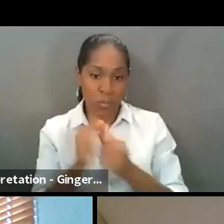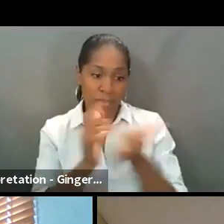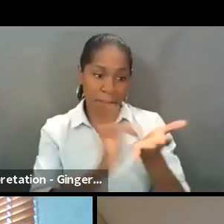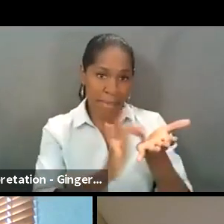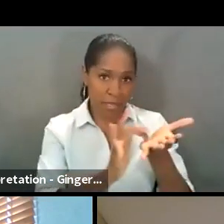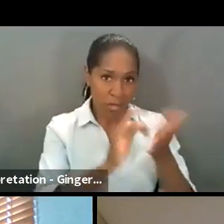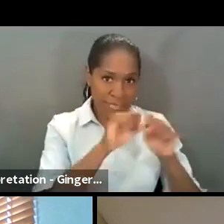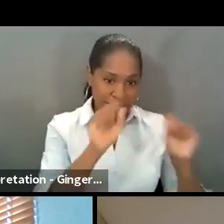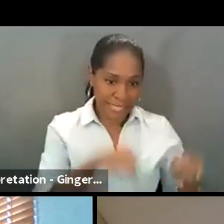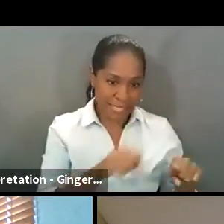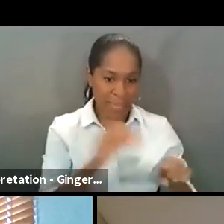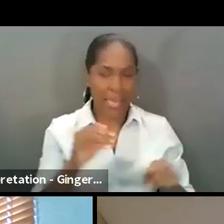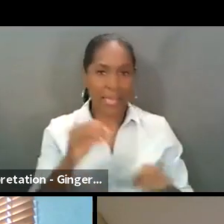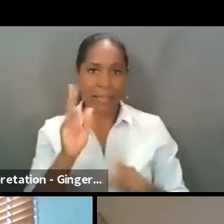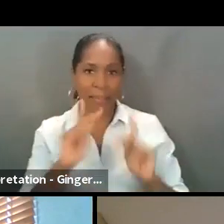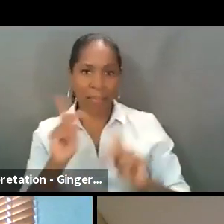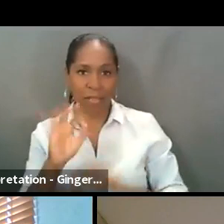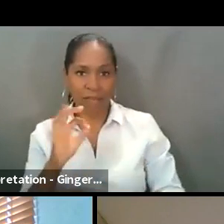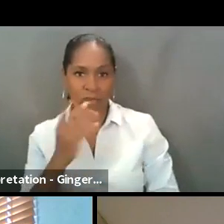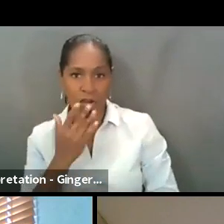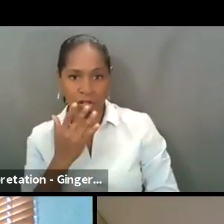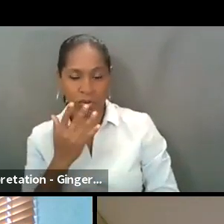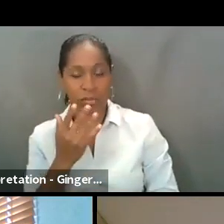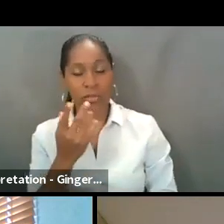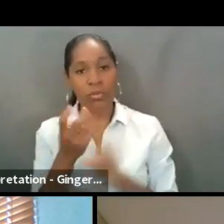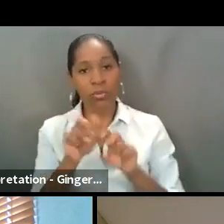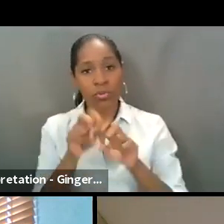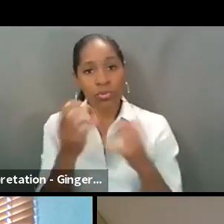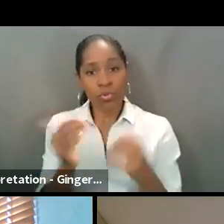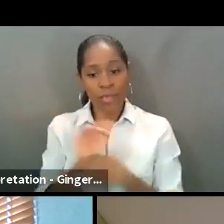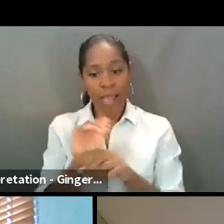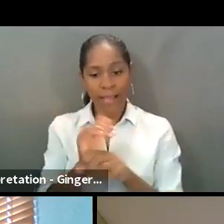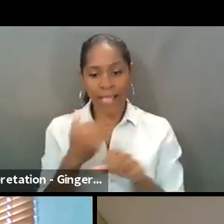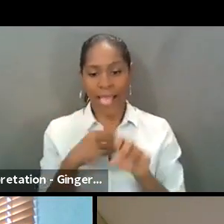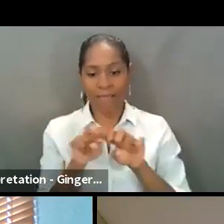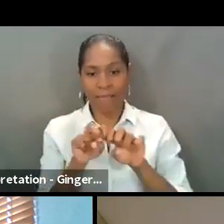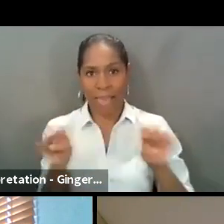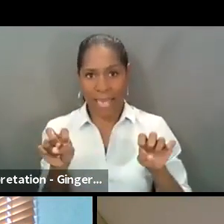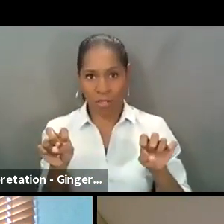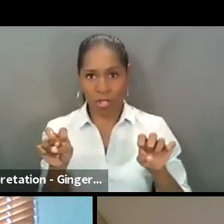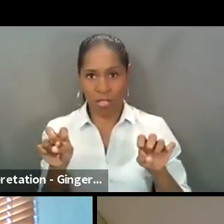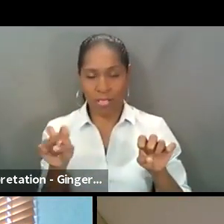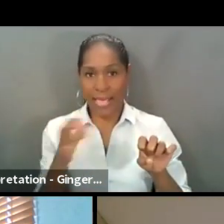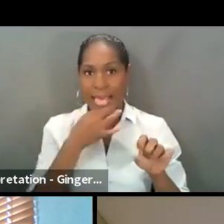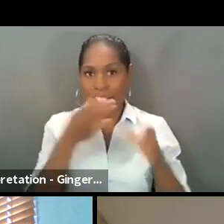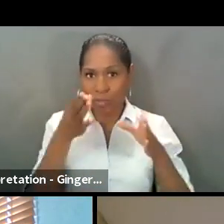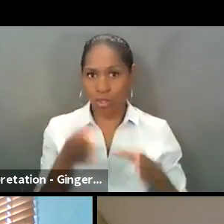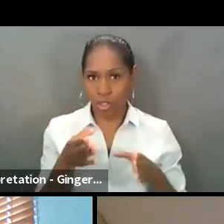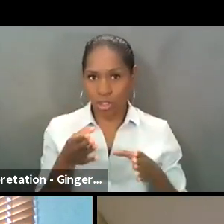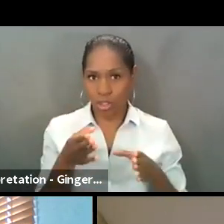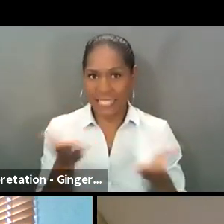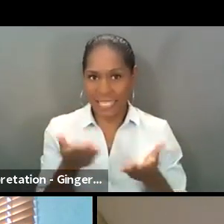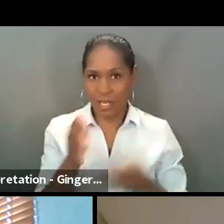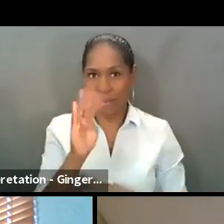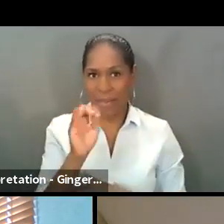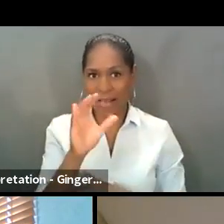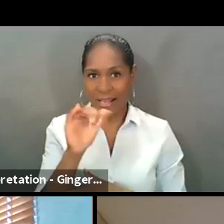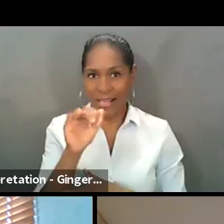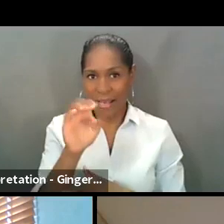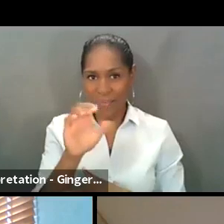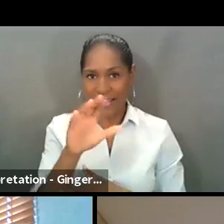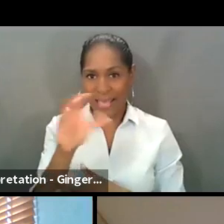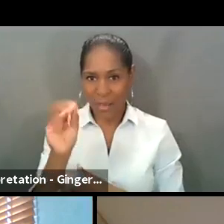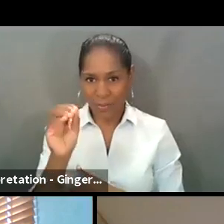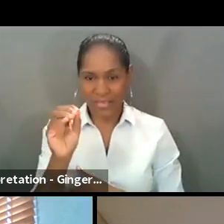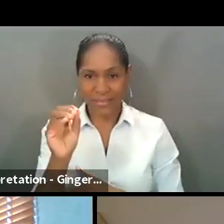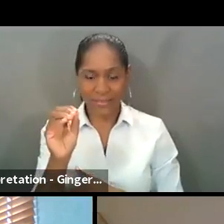town hall, we have a panel of experts who are integral parts of the vaccine journey, right here in Buncombe County, from pharmacists to community healthcare